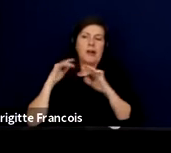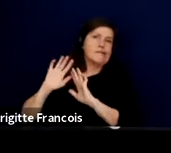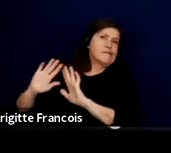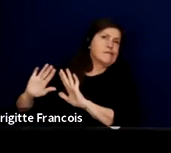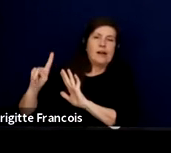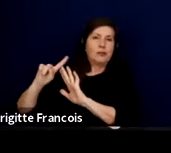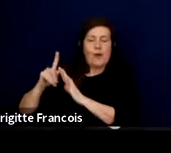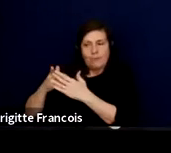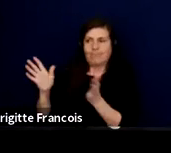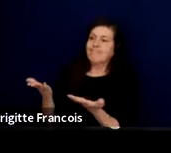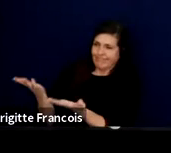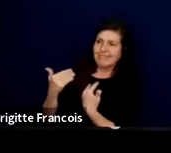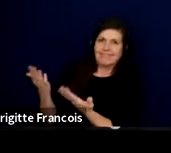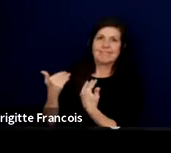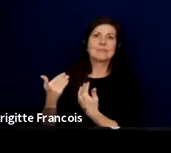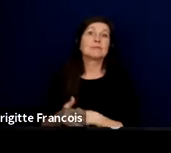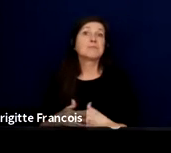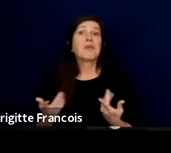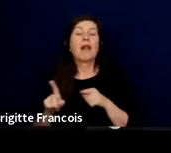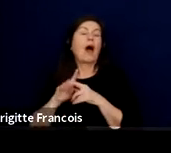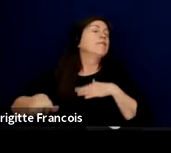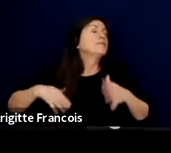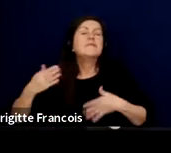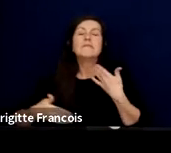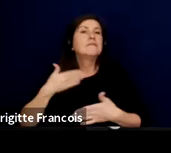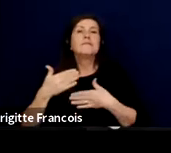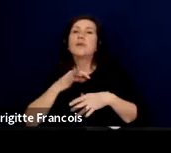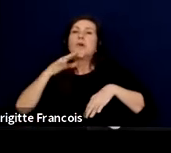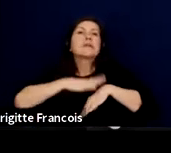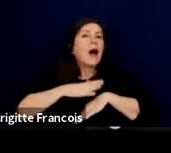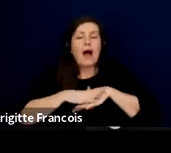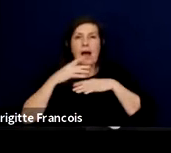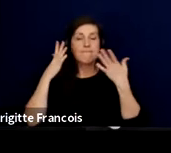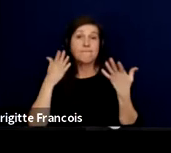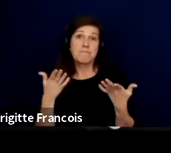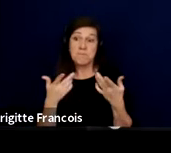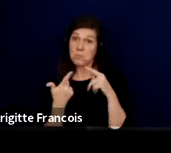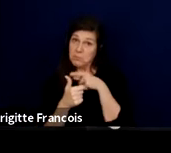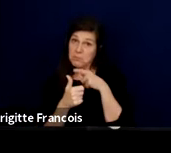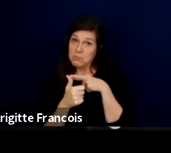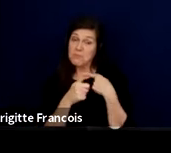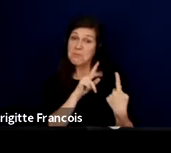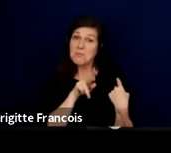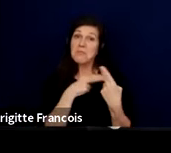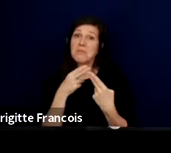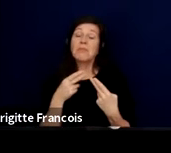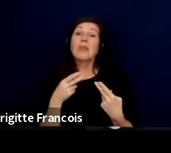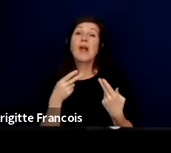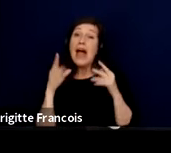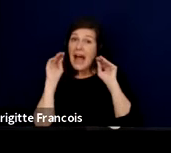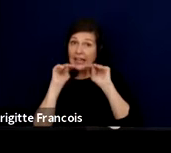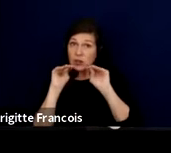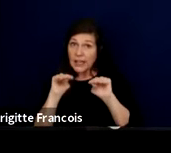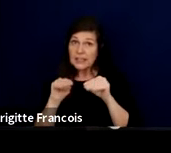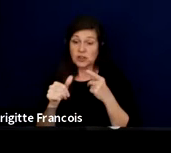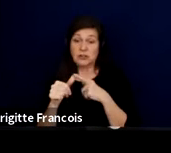they don't have time for it and so on? Well, education and training. So for example, maybe not